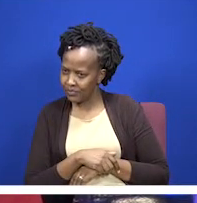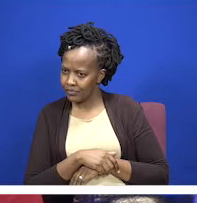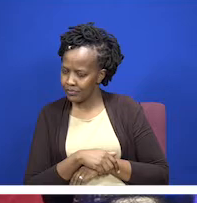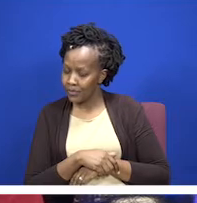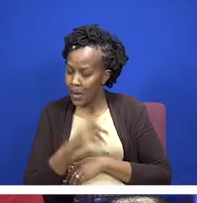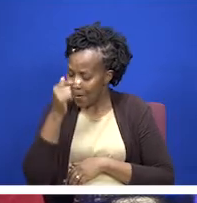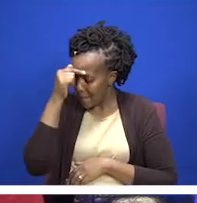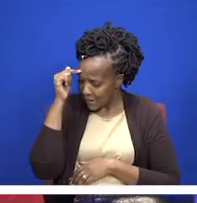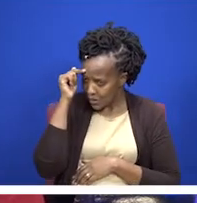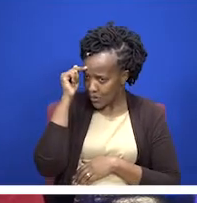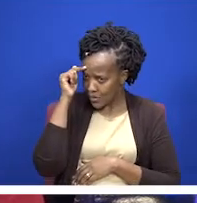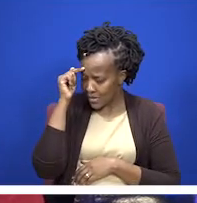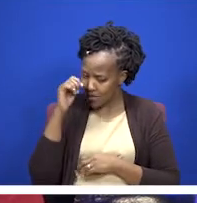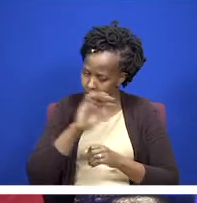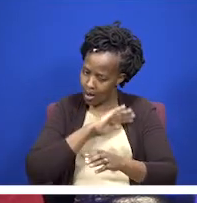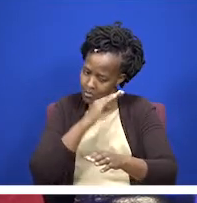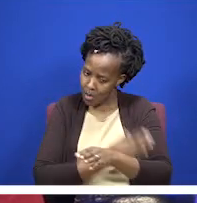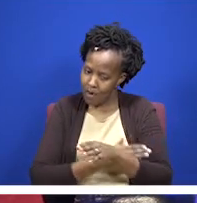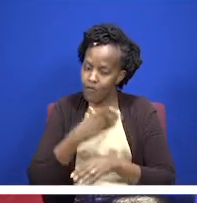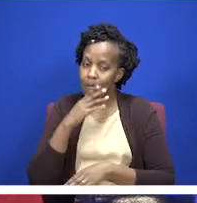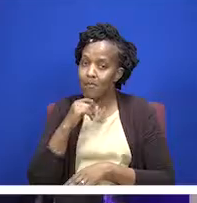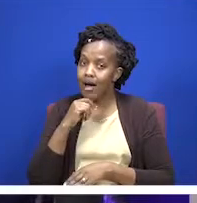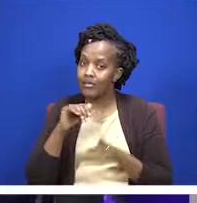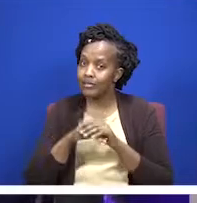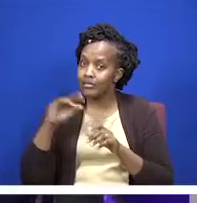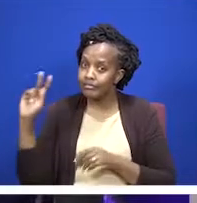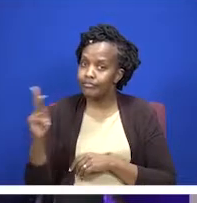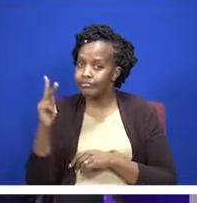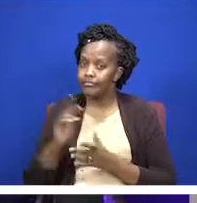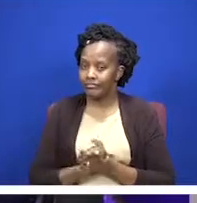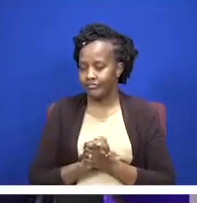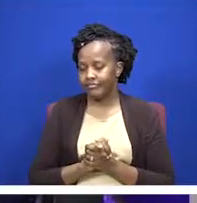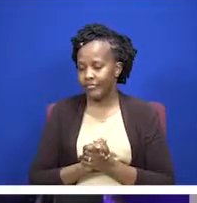person? Because he's a powerful man in Kenya. He is a powerful man in Kenya.